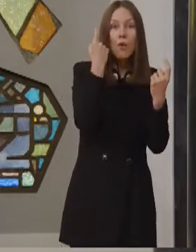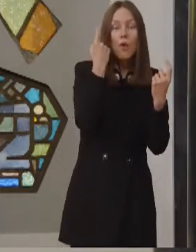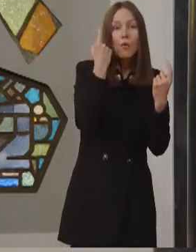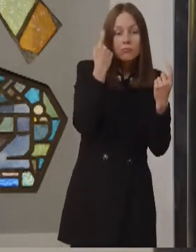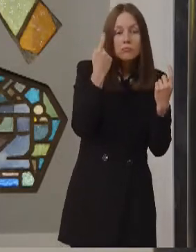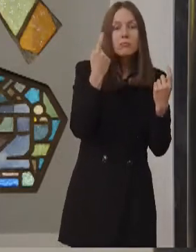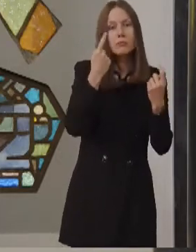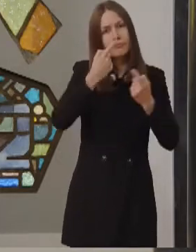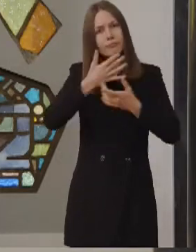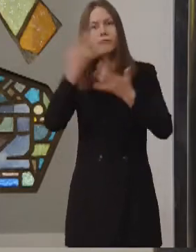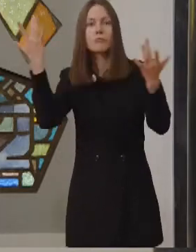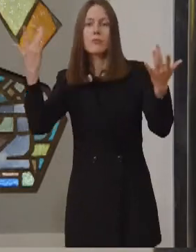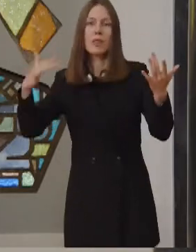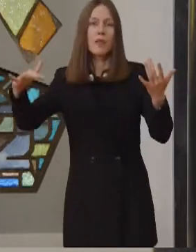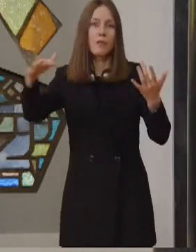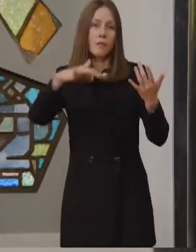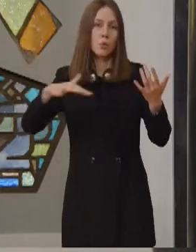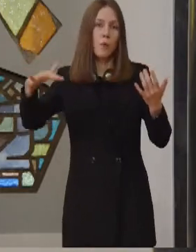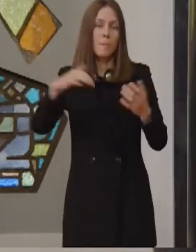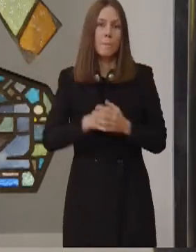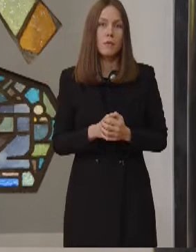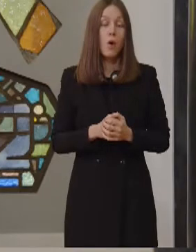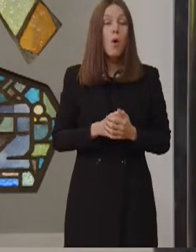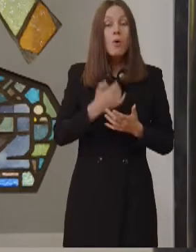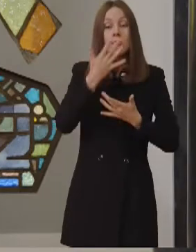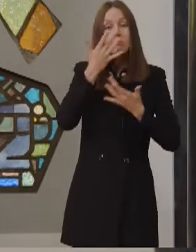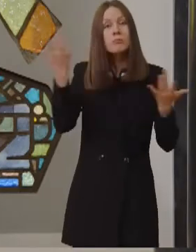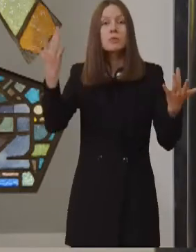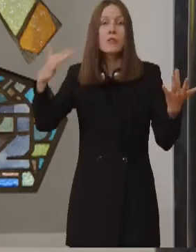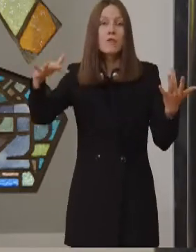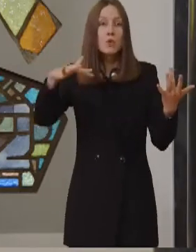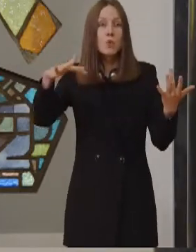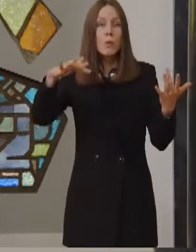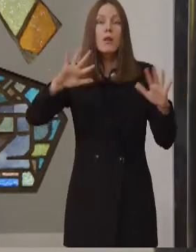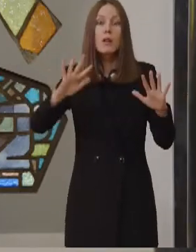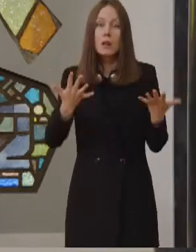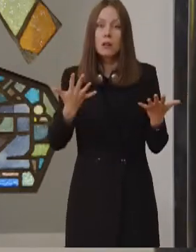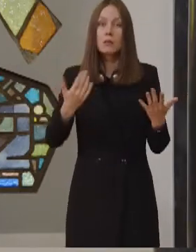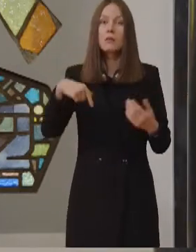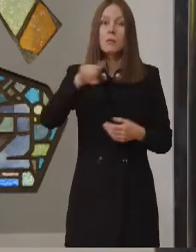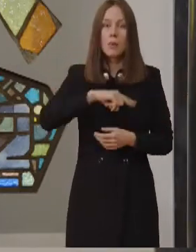at the message that the law on partnership sends to our society.